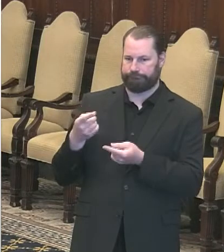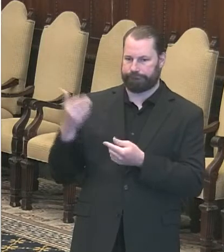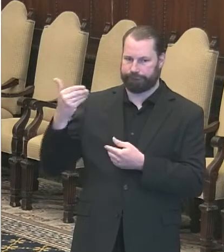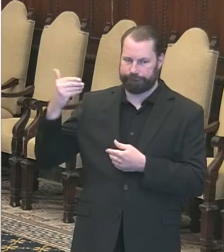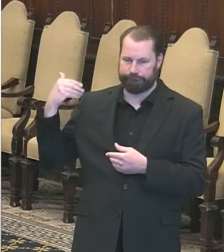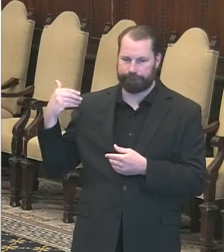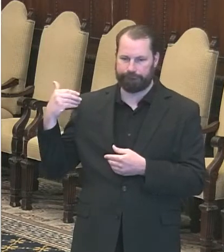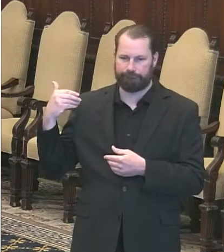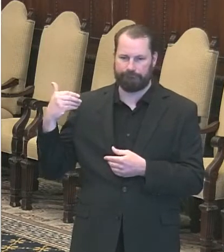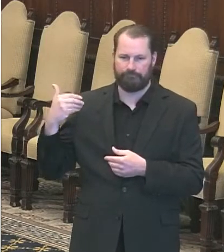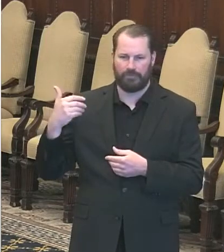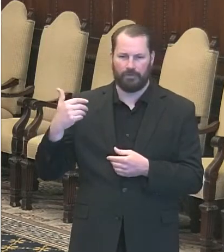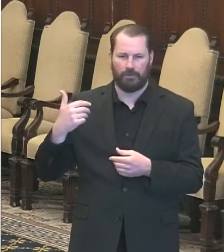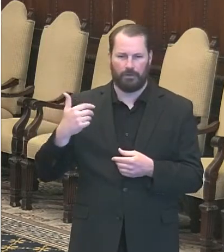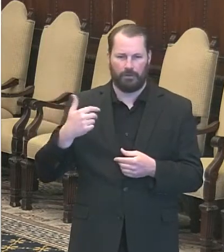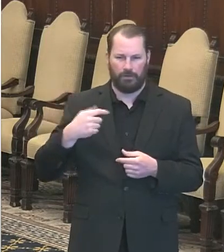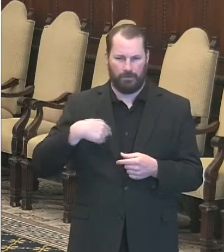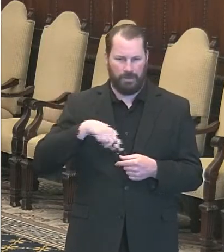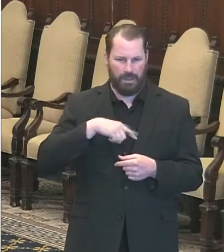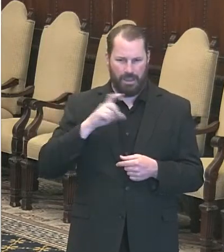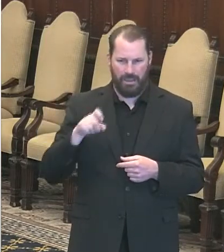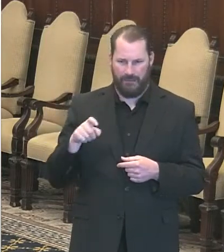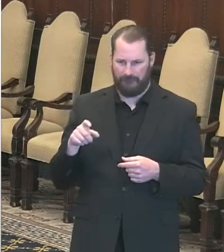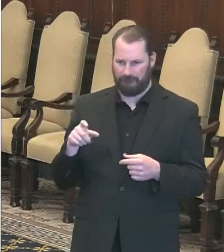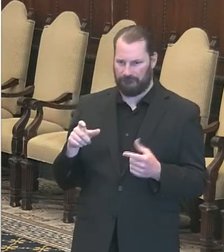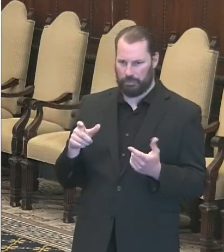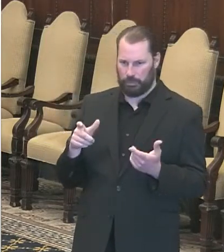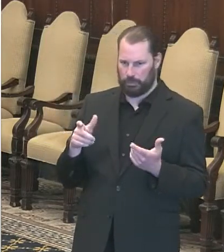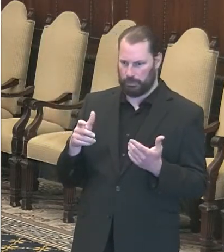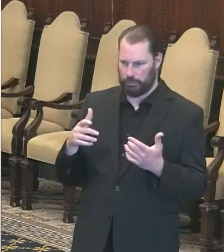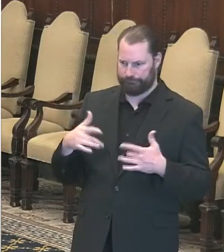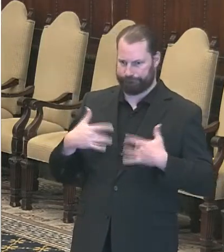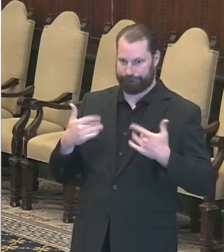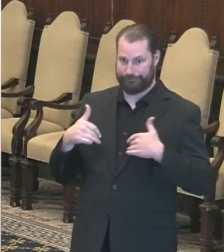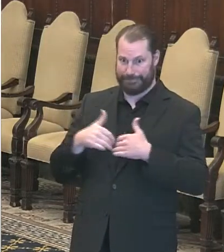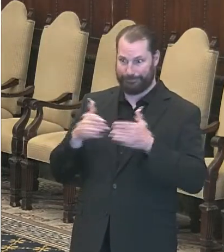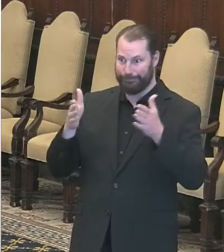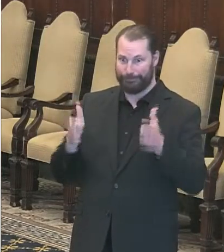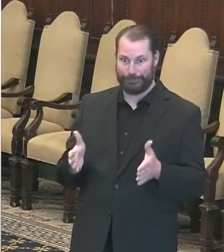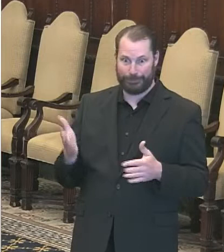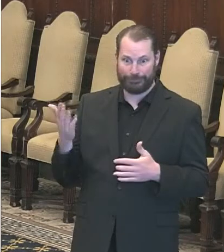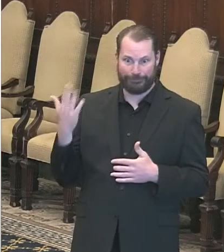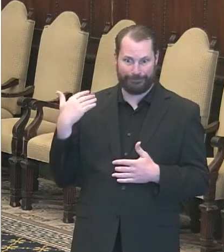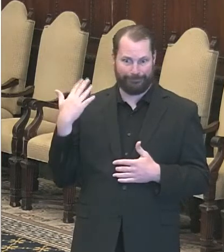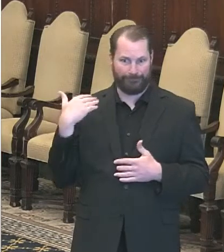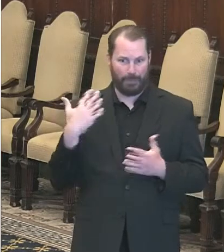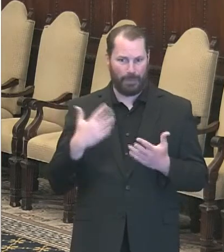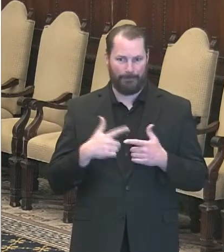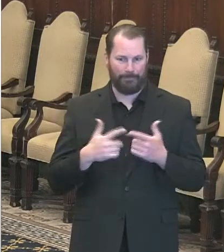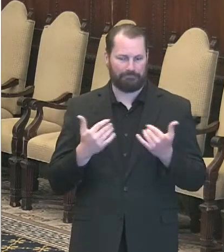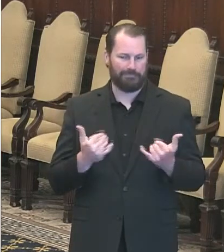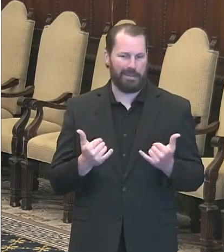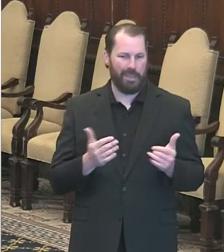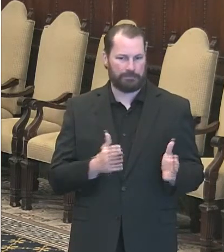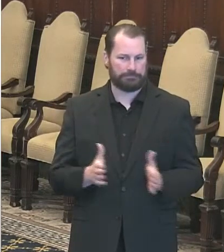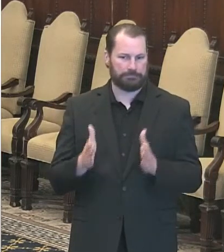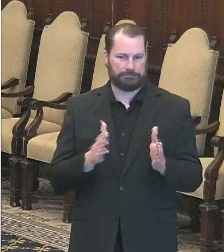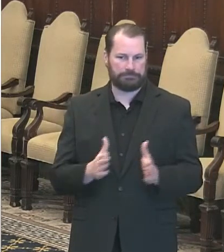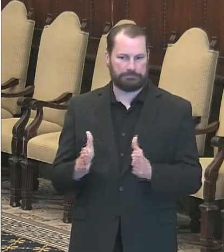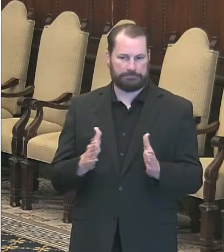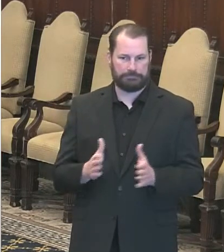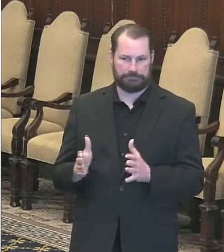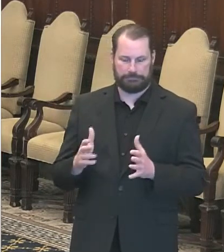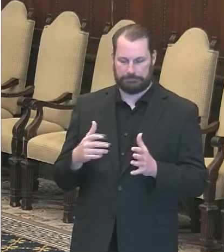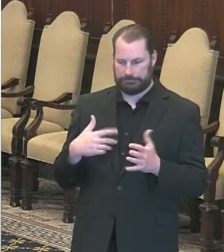do all of these events live and in person. We're still in the planning process, so we're still working through a lot of what those final costs are going to